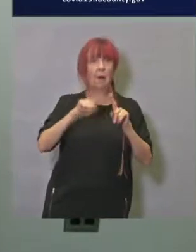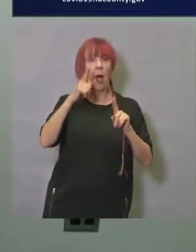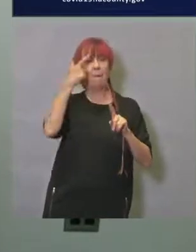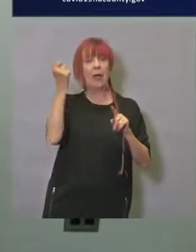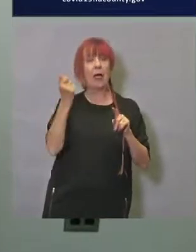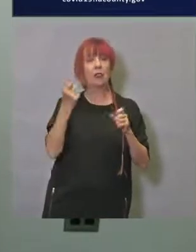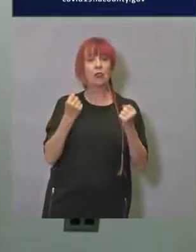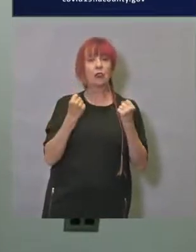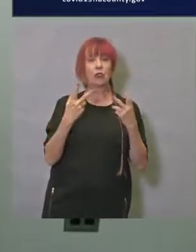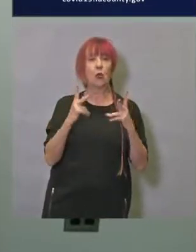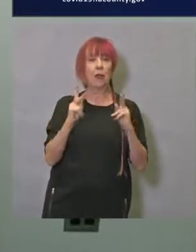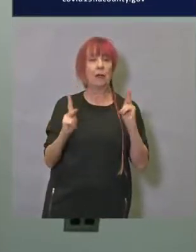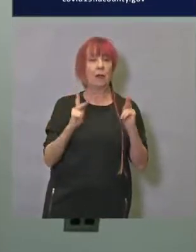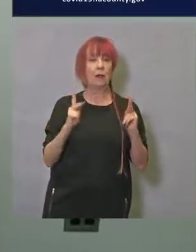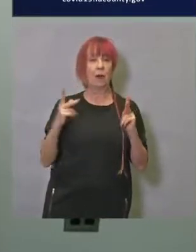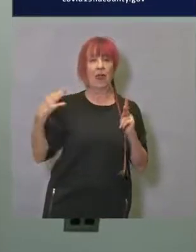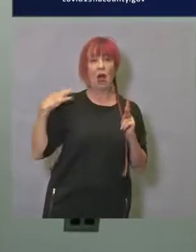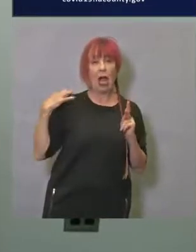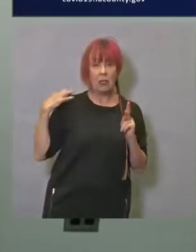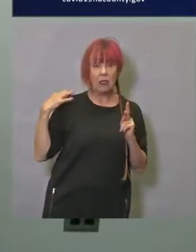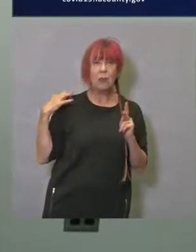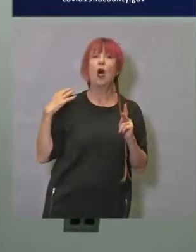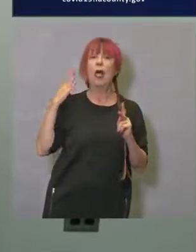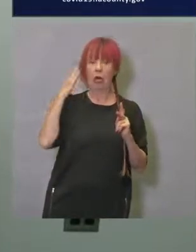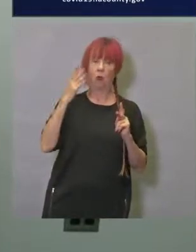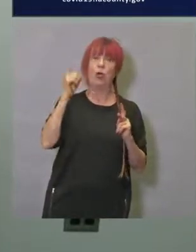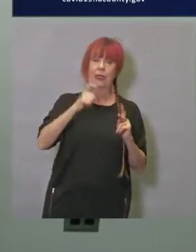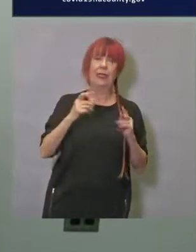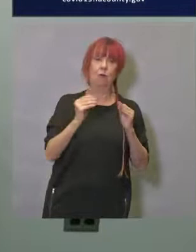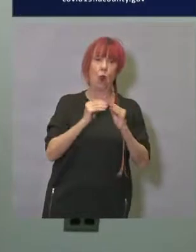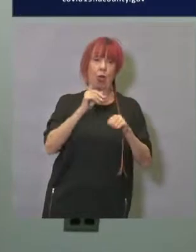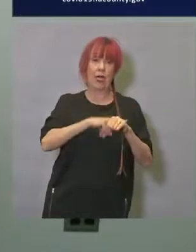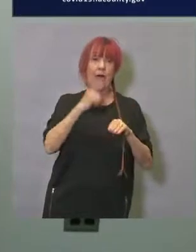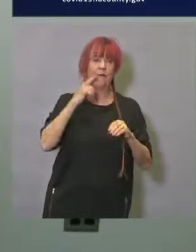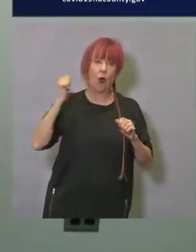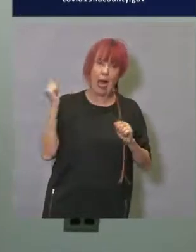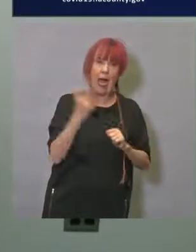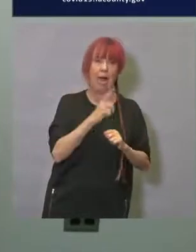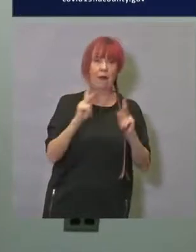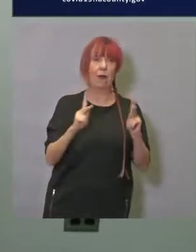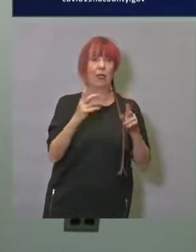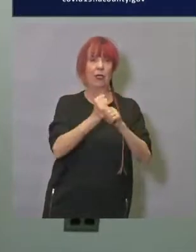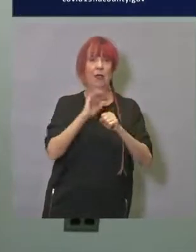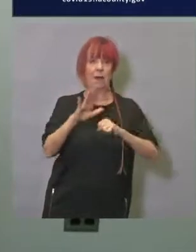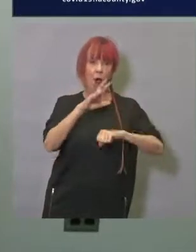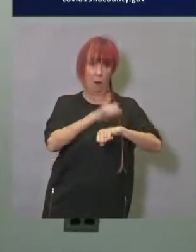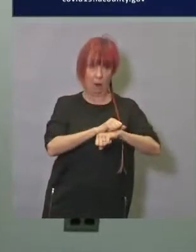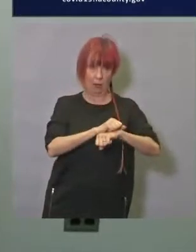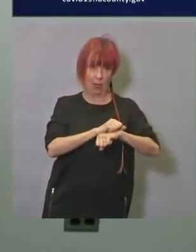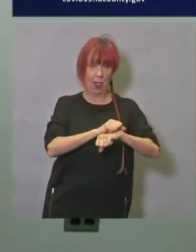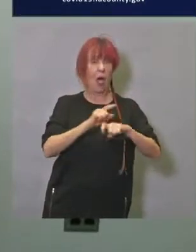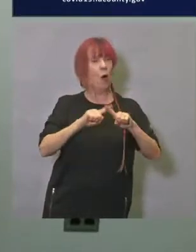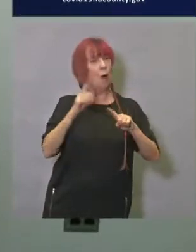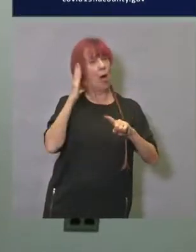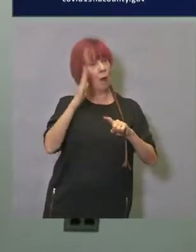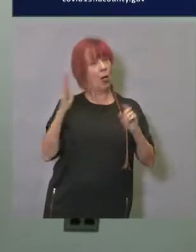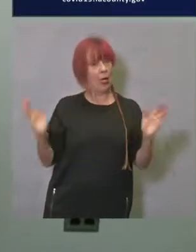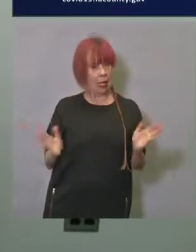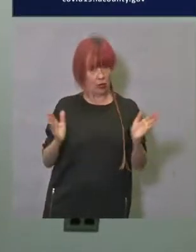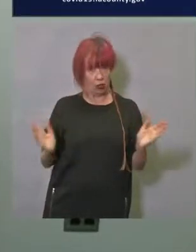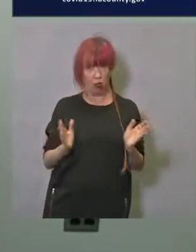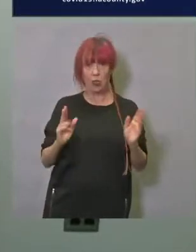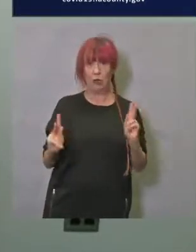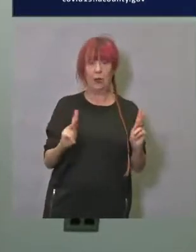going to be eligible, it's going to take a little bit of time for everybody to be able to get their appointment. However, I'm going to encourage